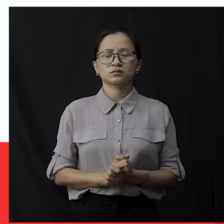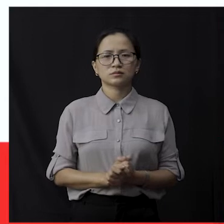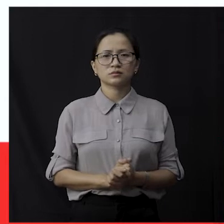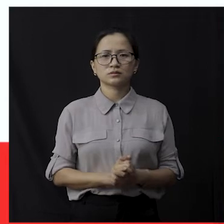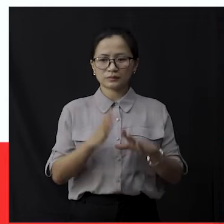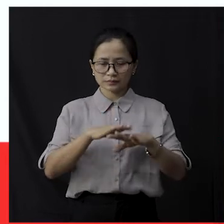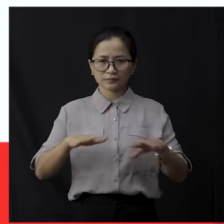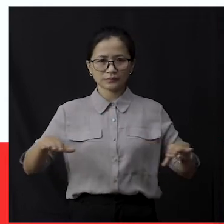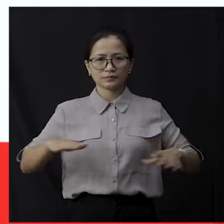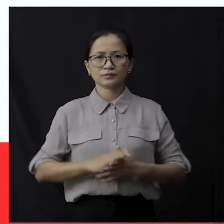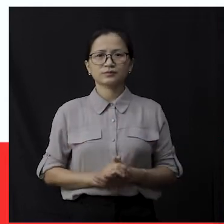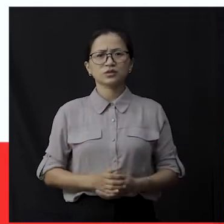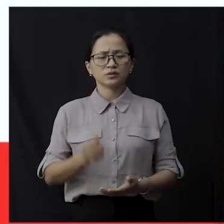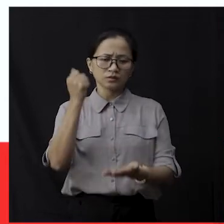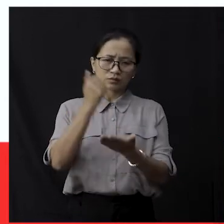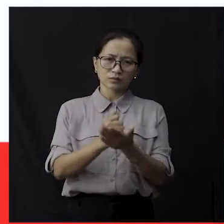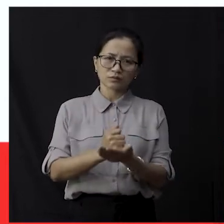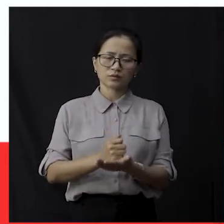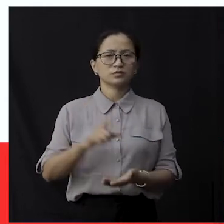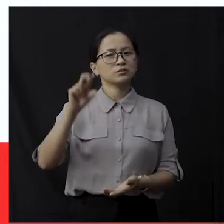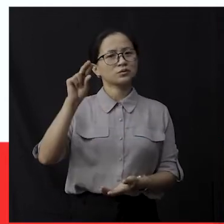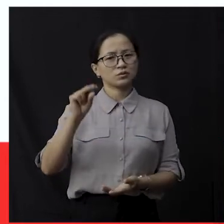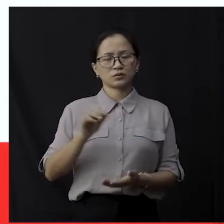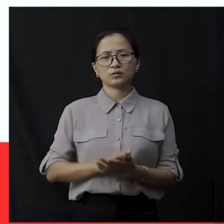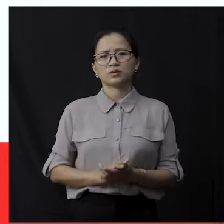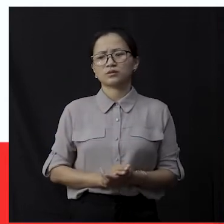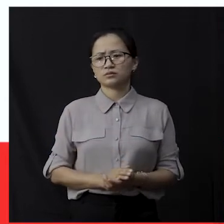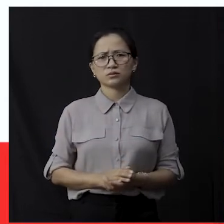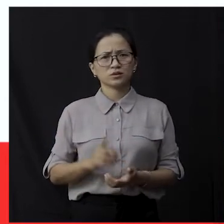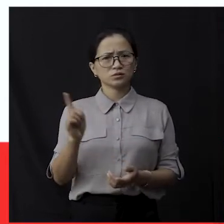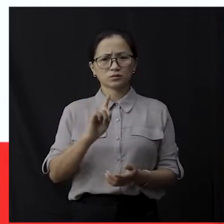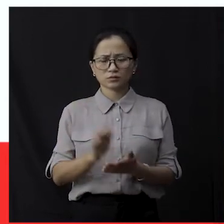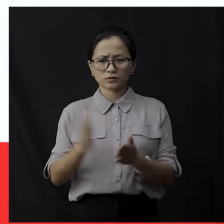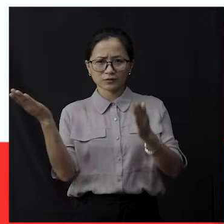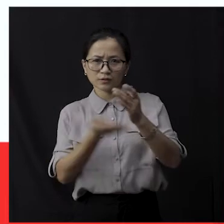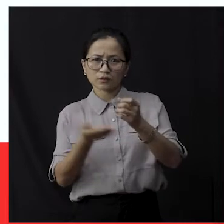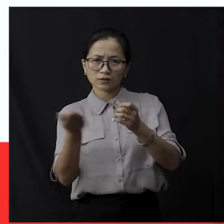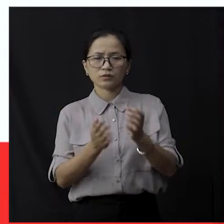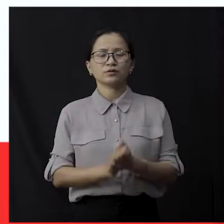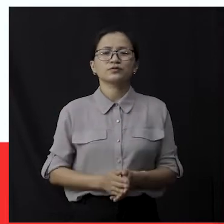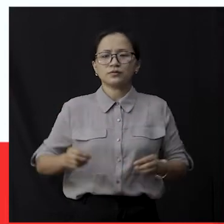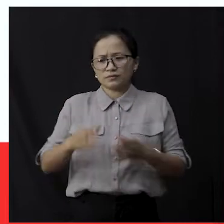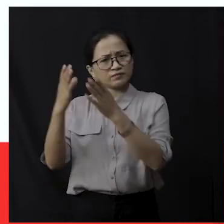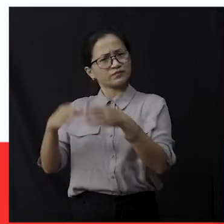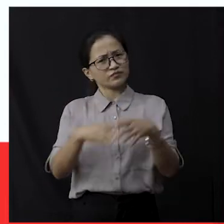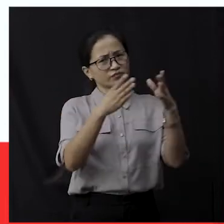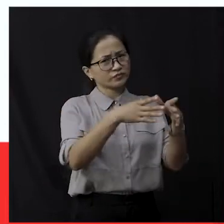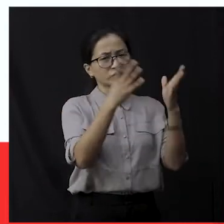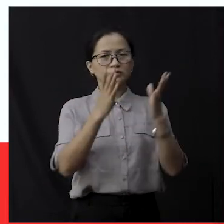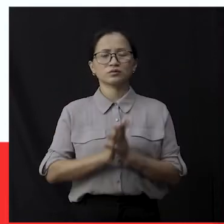Now students, we should say no to random cutting down of trees. Now